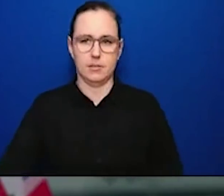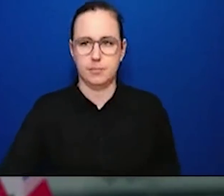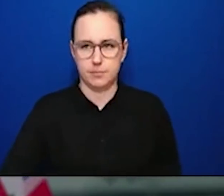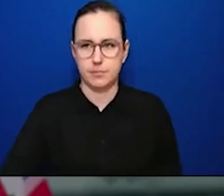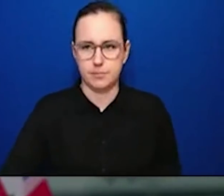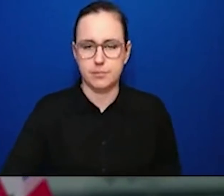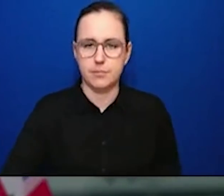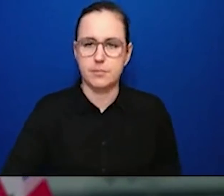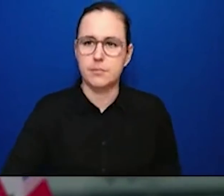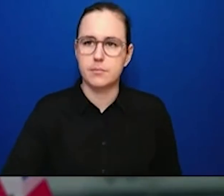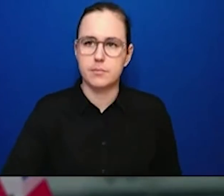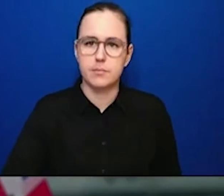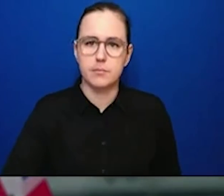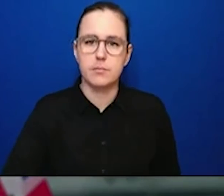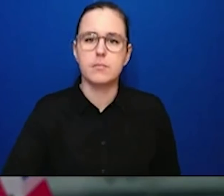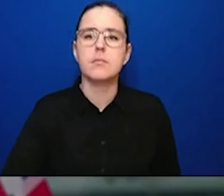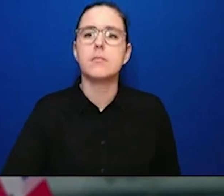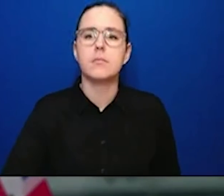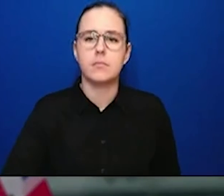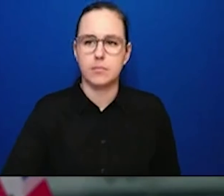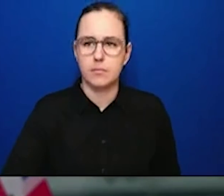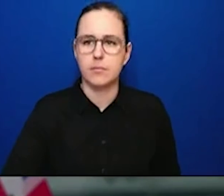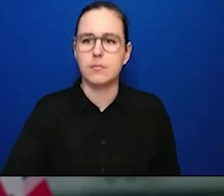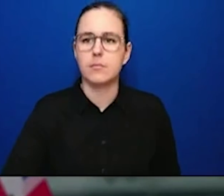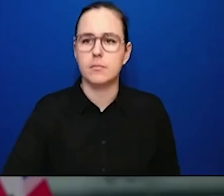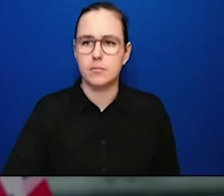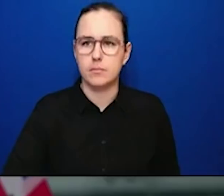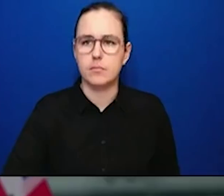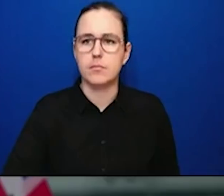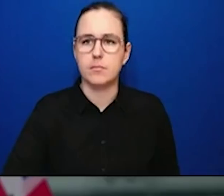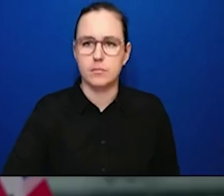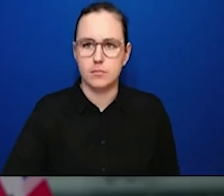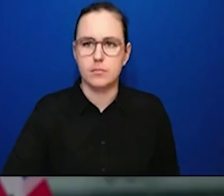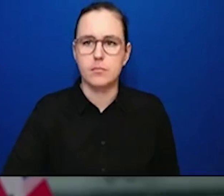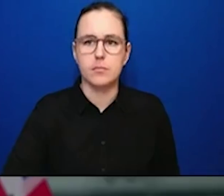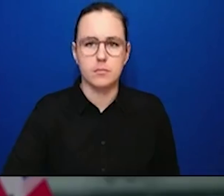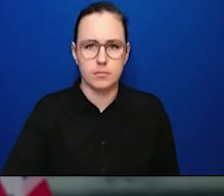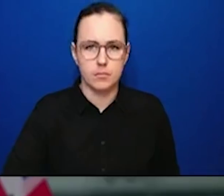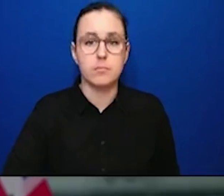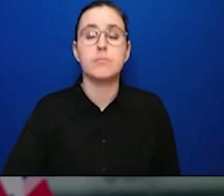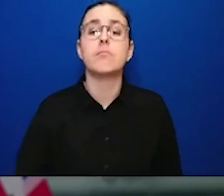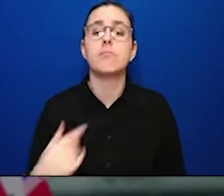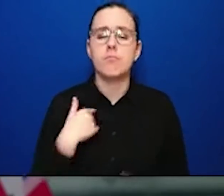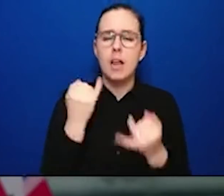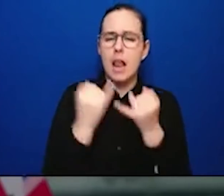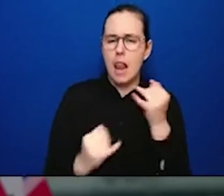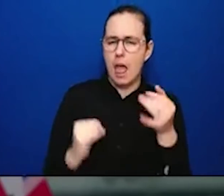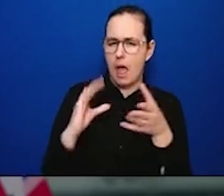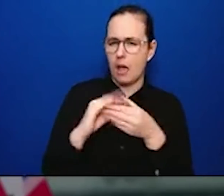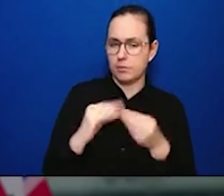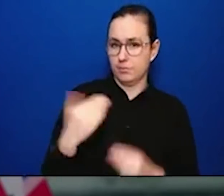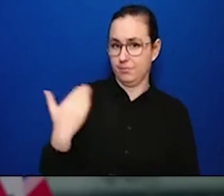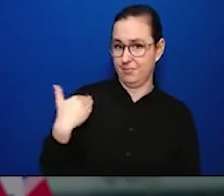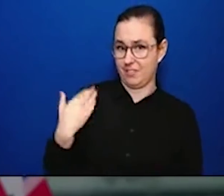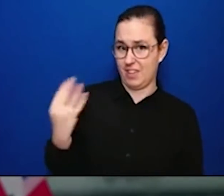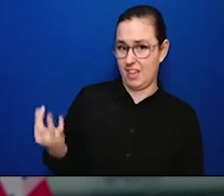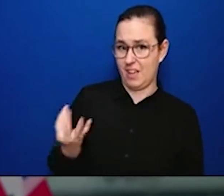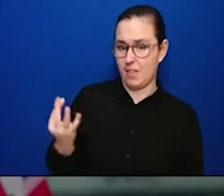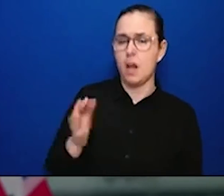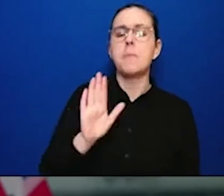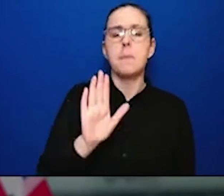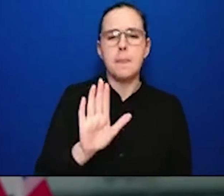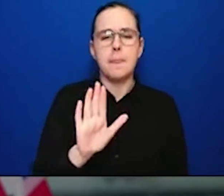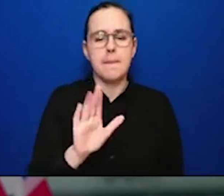Finally, on Friday, we made some, given the challenges in staffing that I heard about from